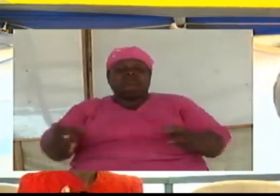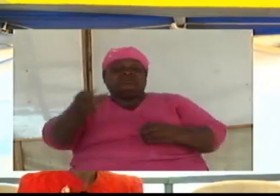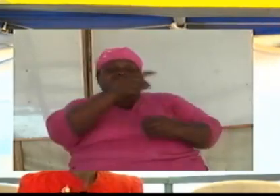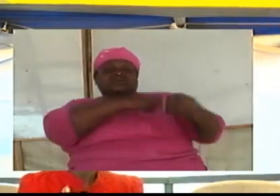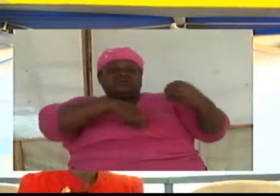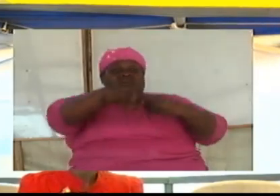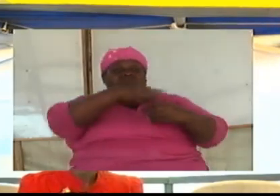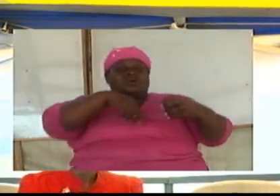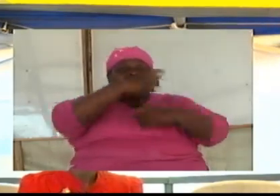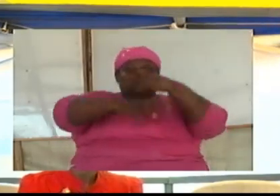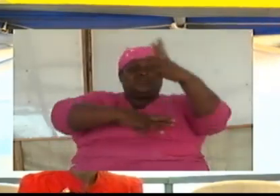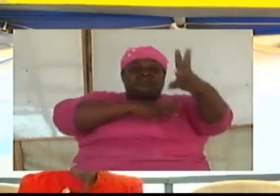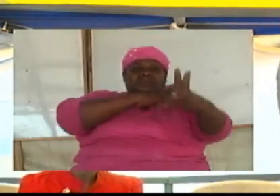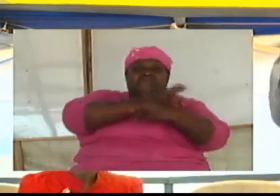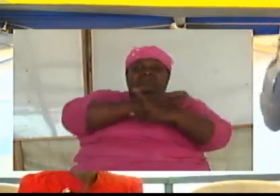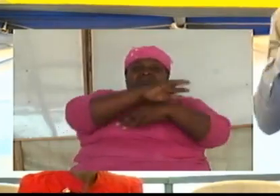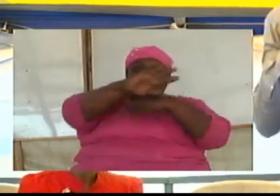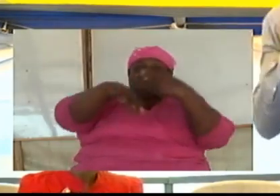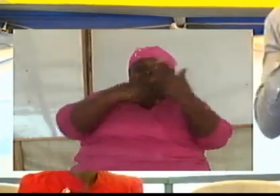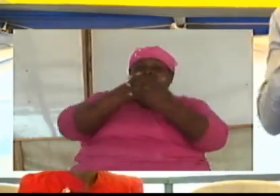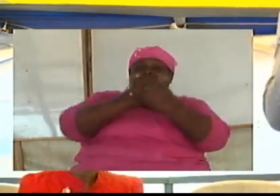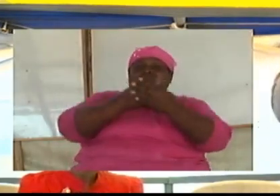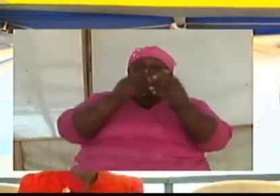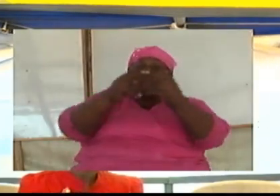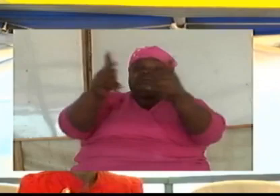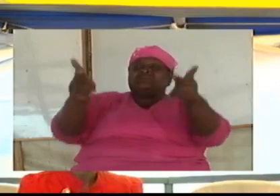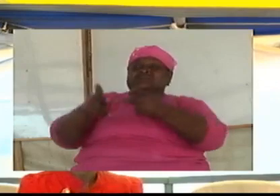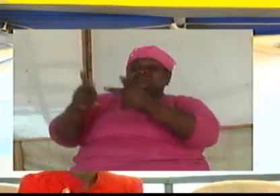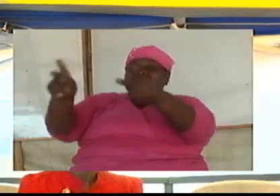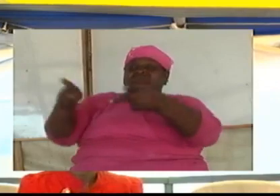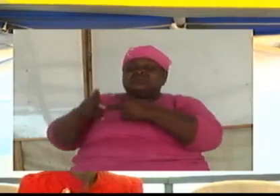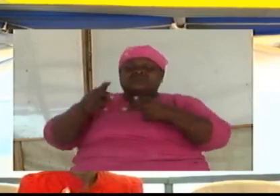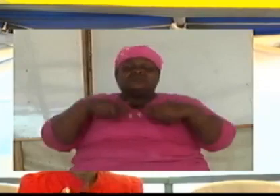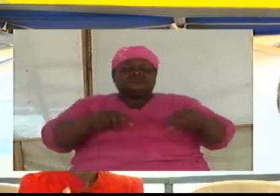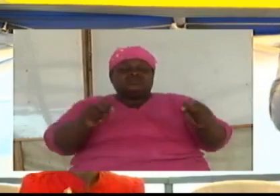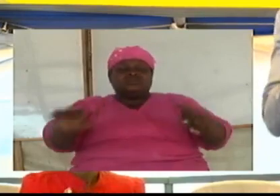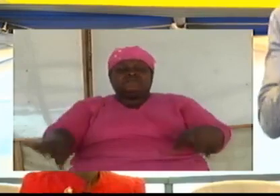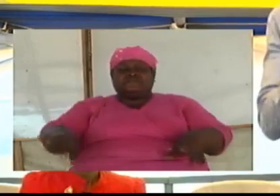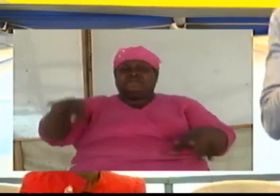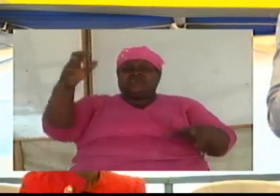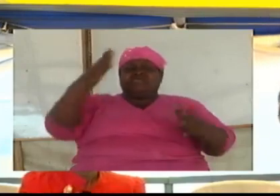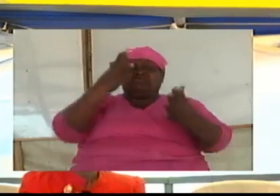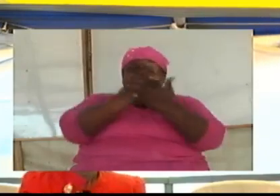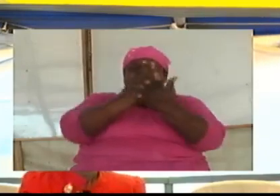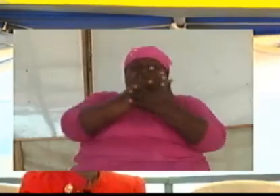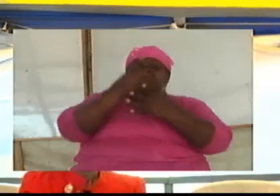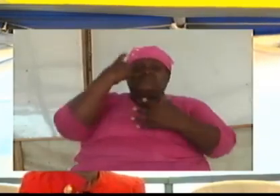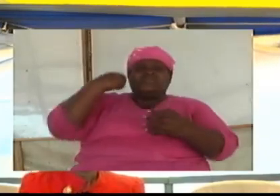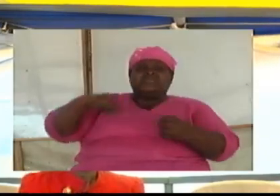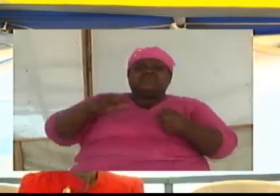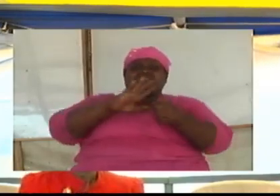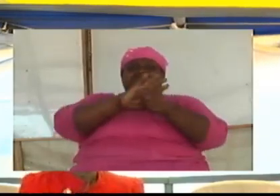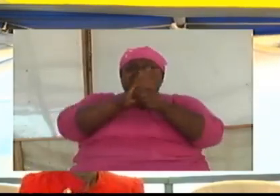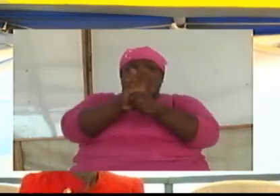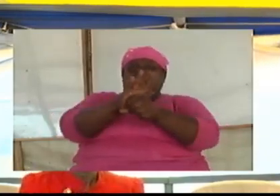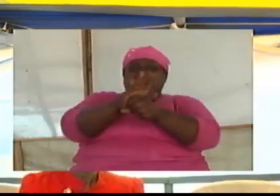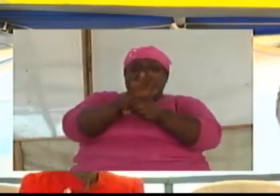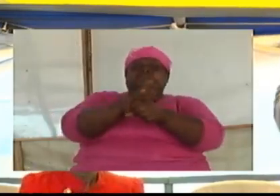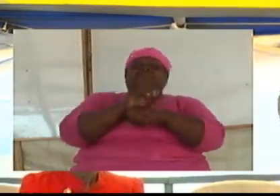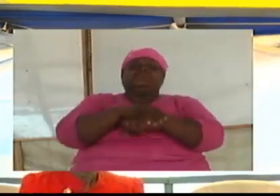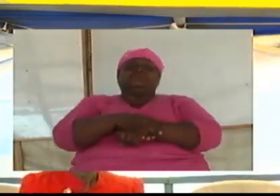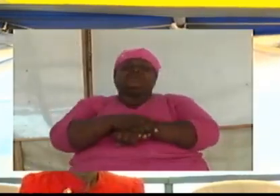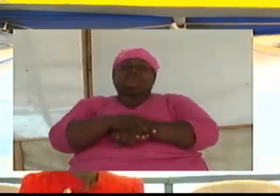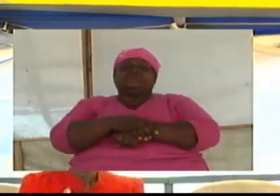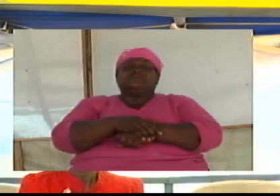are all over the place trying to find a solution to this pandemic. Praise the Lord Jesus. You